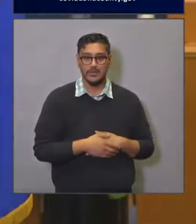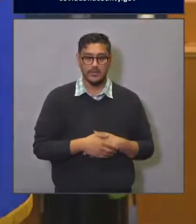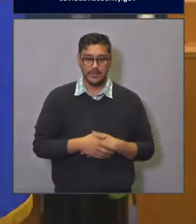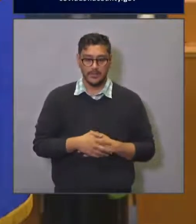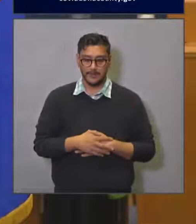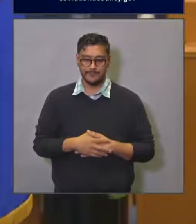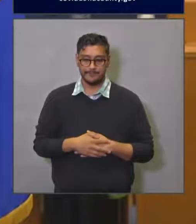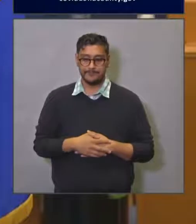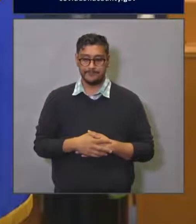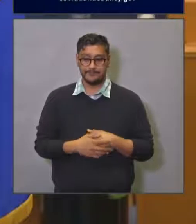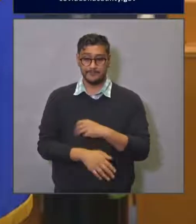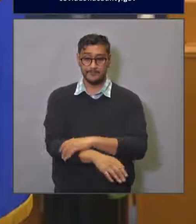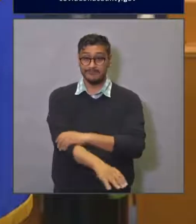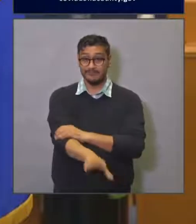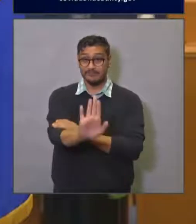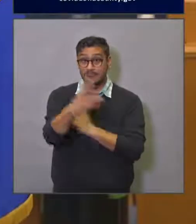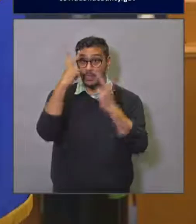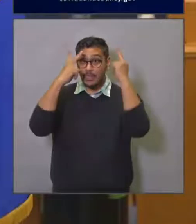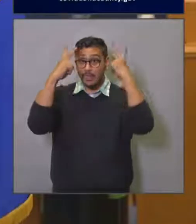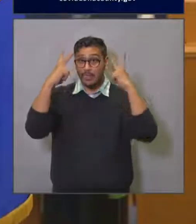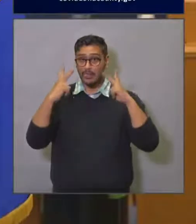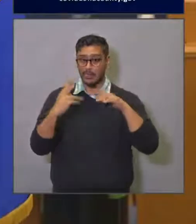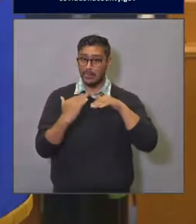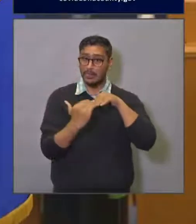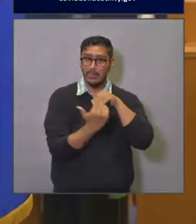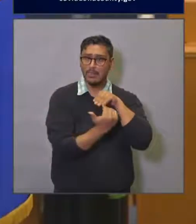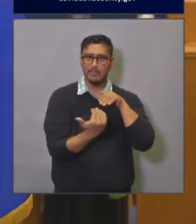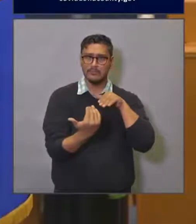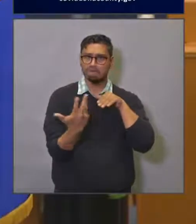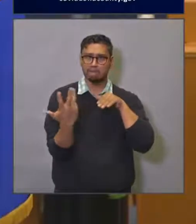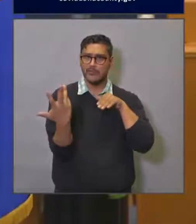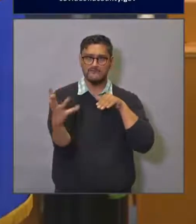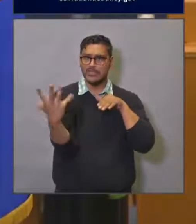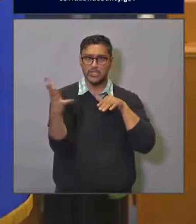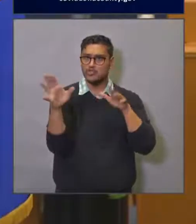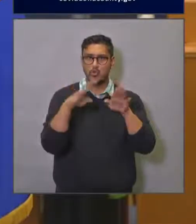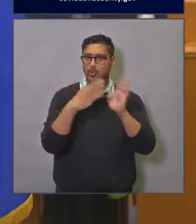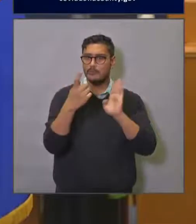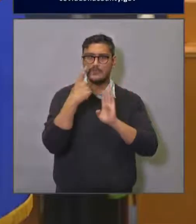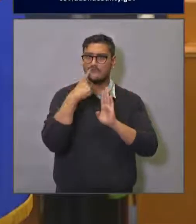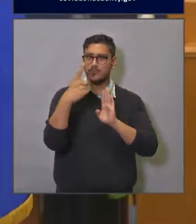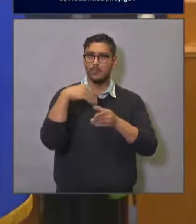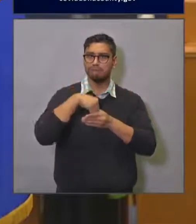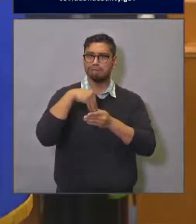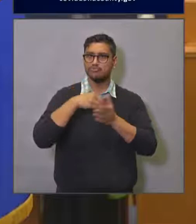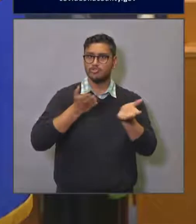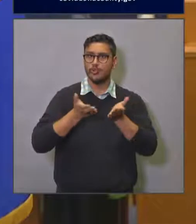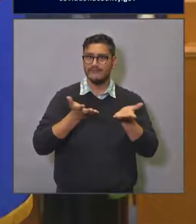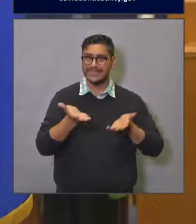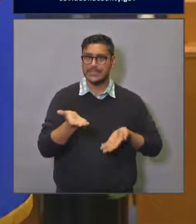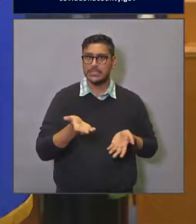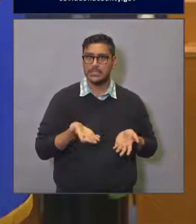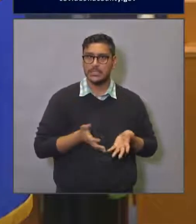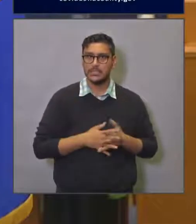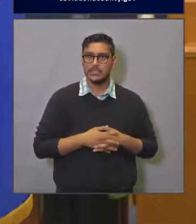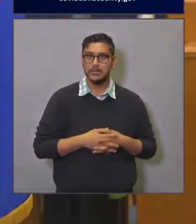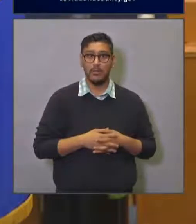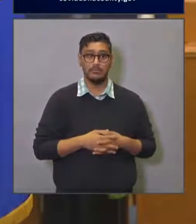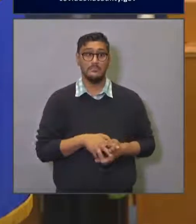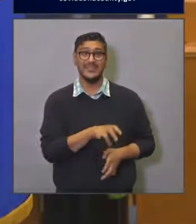knows, hair salons and nail salons are already reopened for indoor services. So this is really getting at many of the